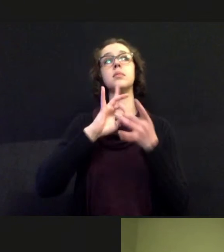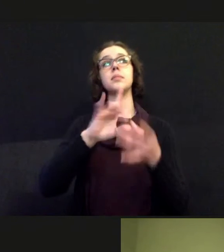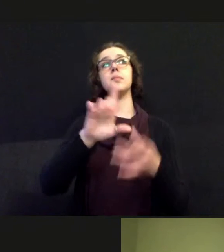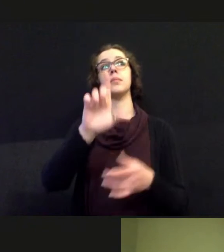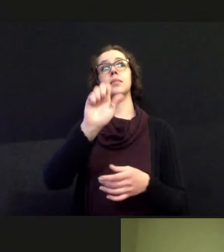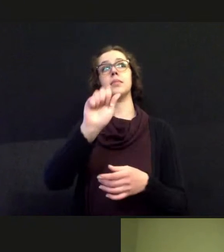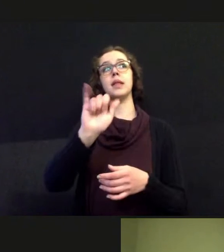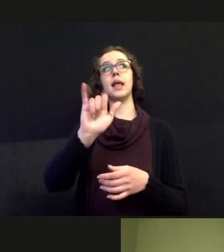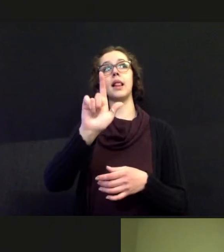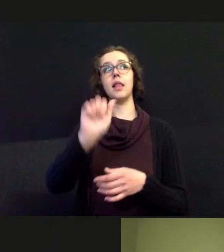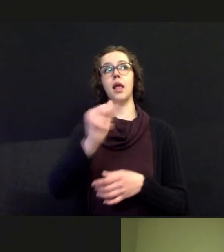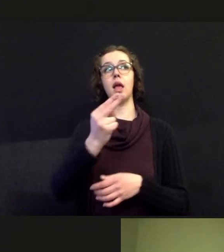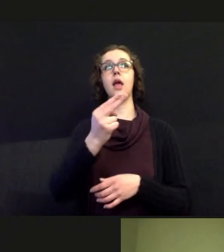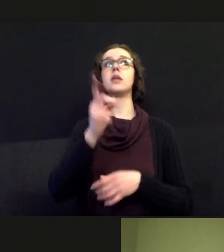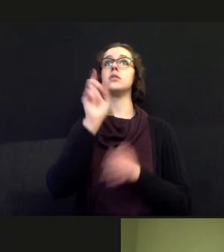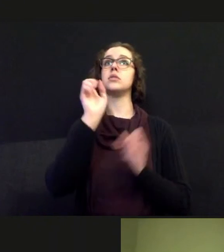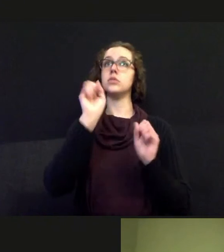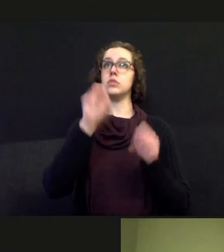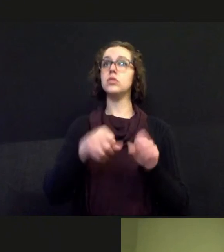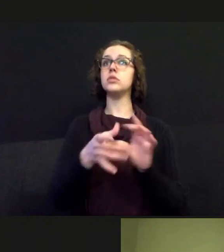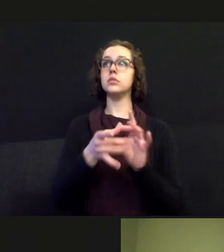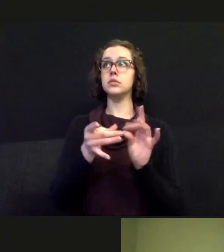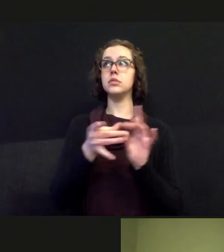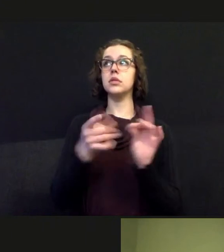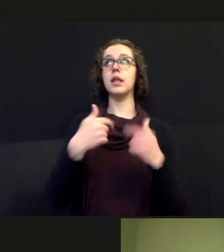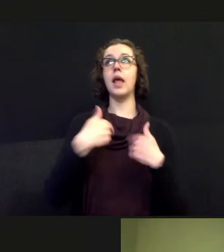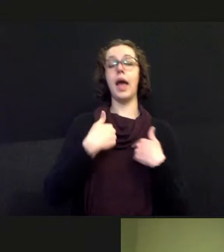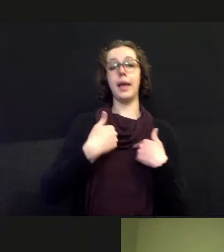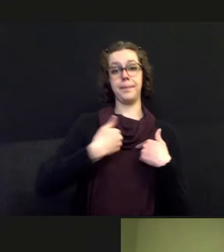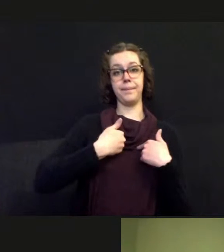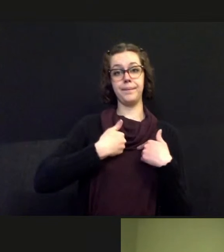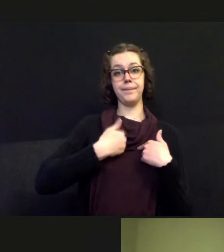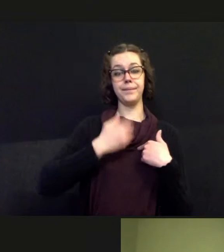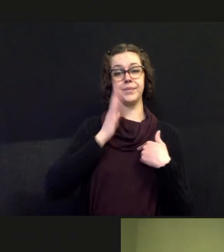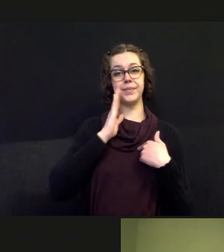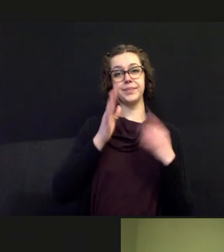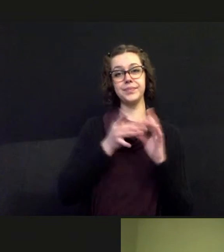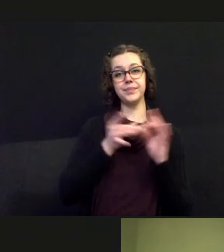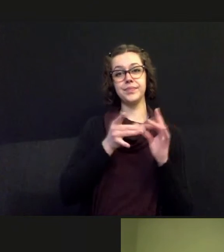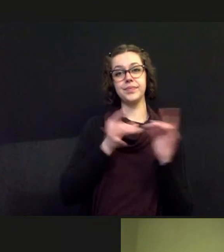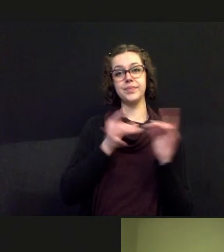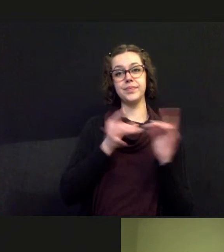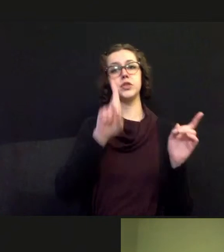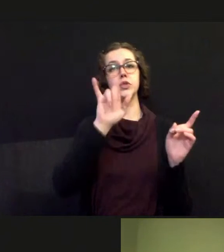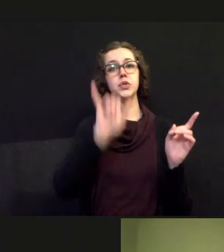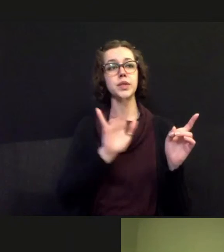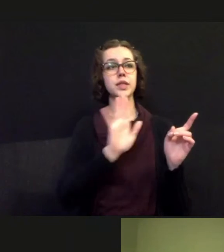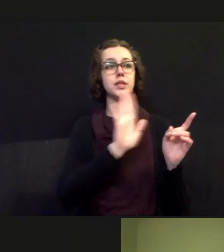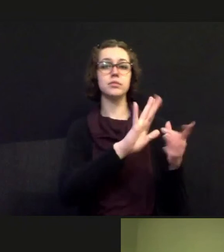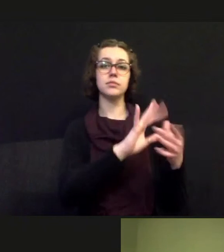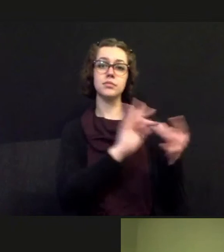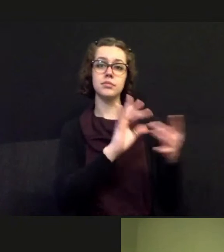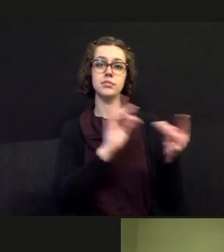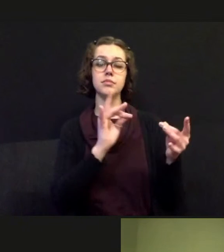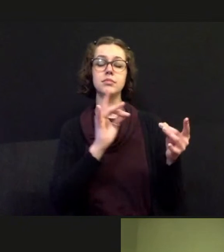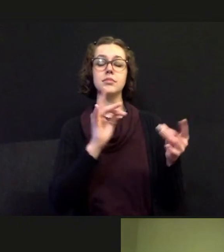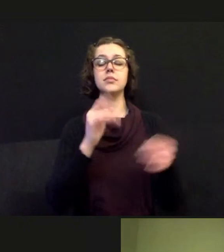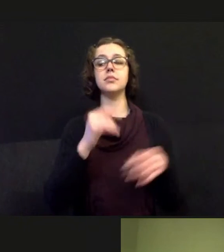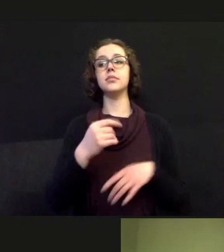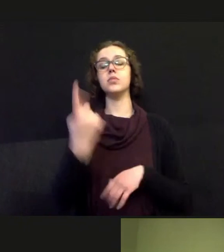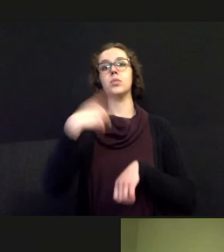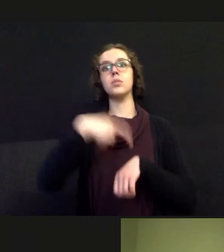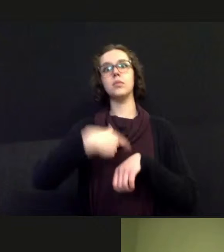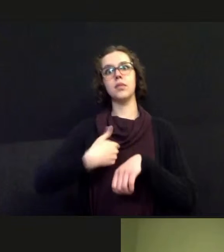Leila, they're welcome to make them. And I myself will just say, I want to echo what Judy said. So I had an opportunity in the paper to speak